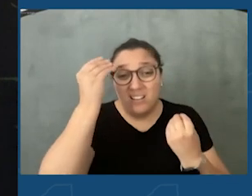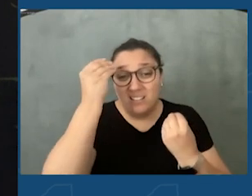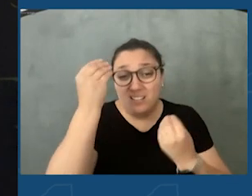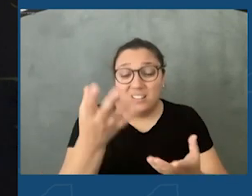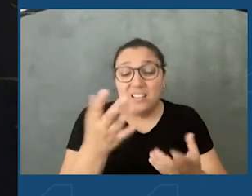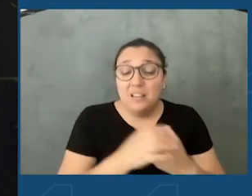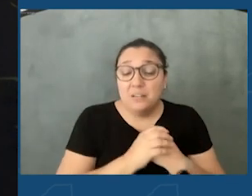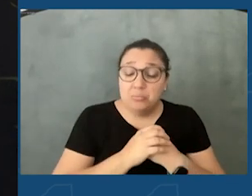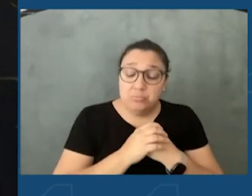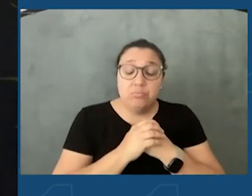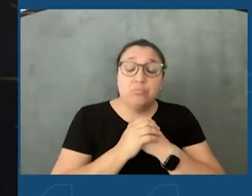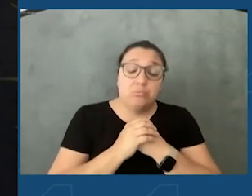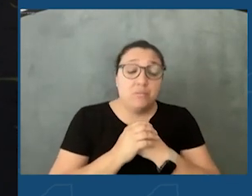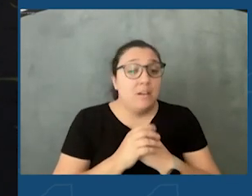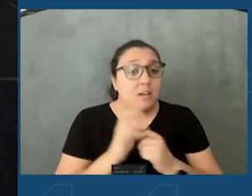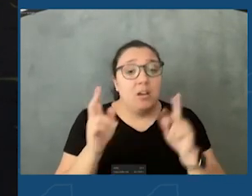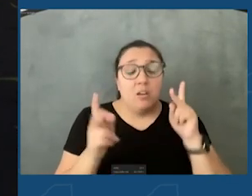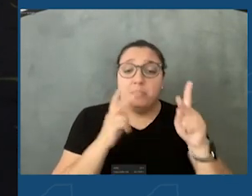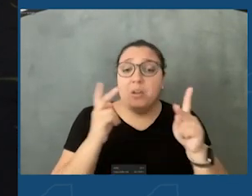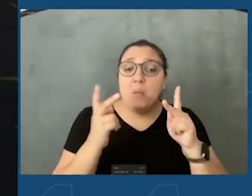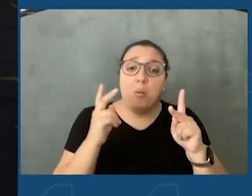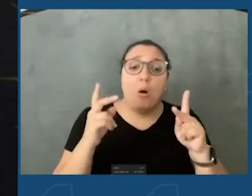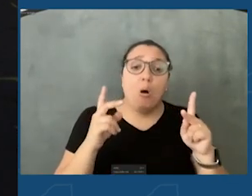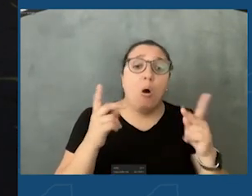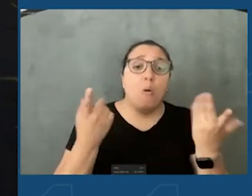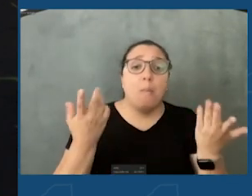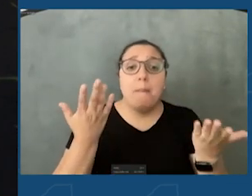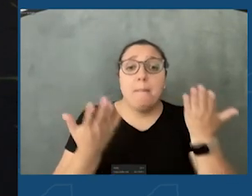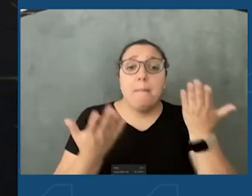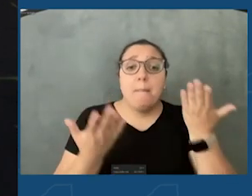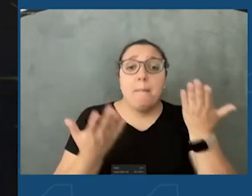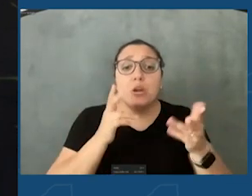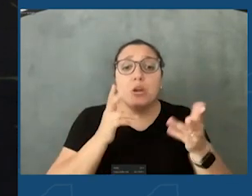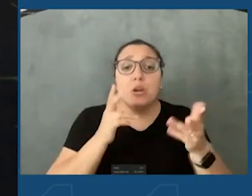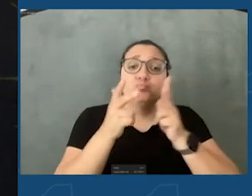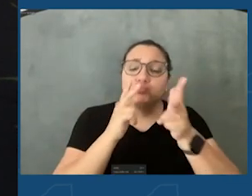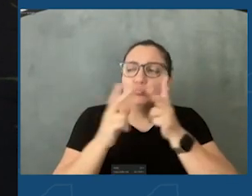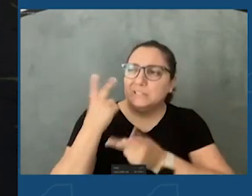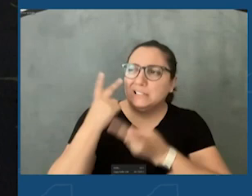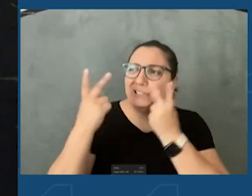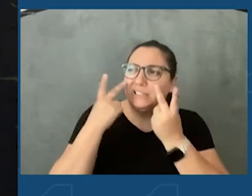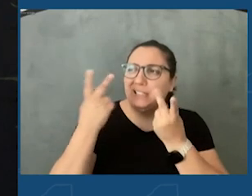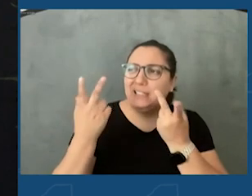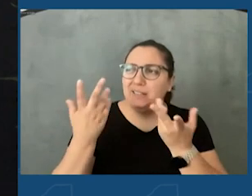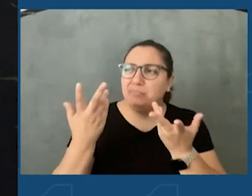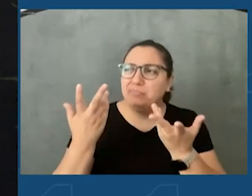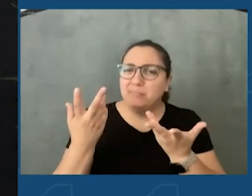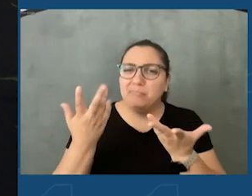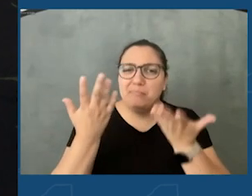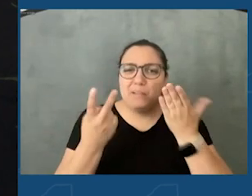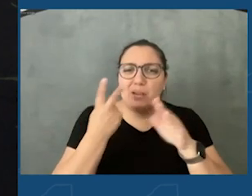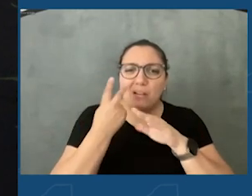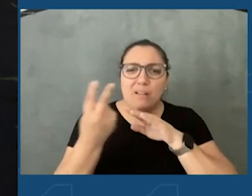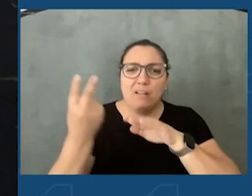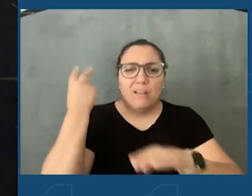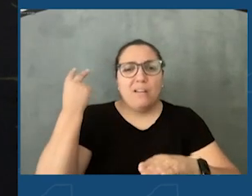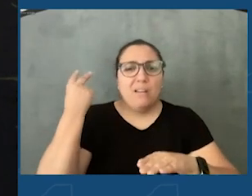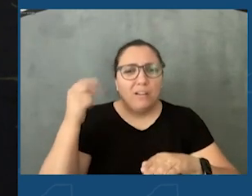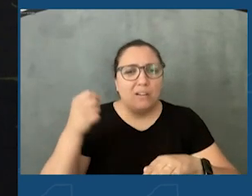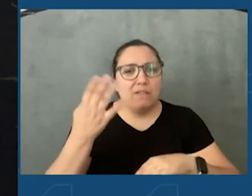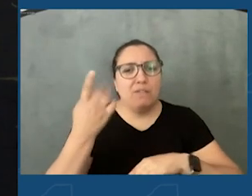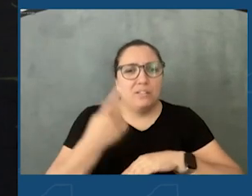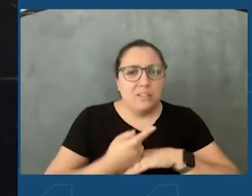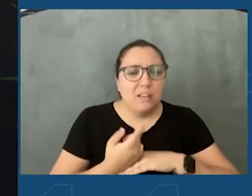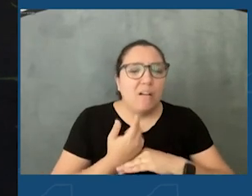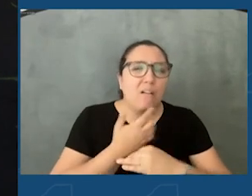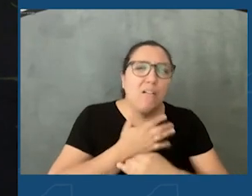past this property and just kind of winced and thought about the good old days. And Joe, you had a vision and believed in it, and you are here today. And I just want to